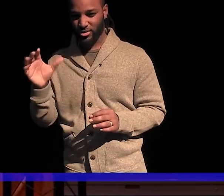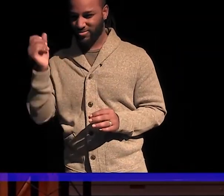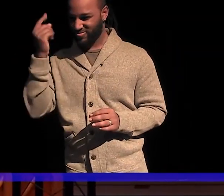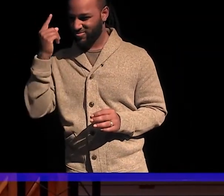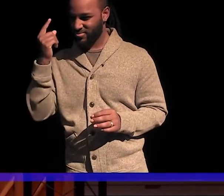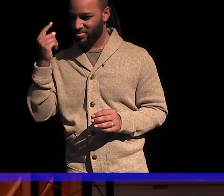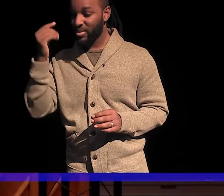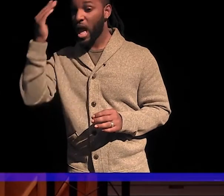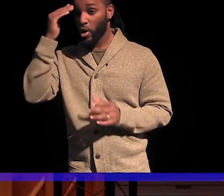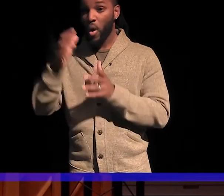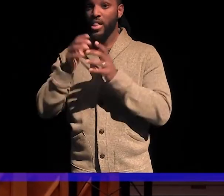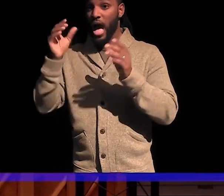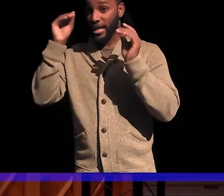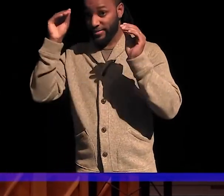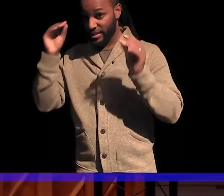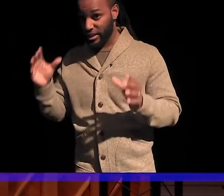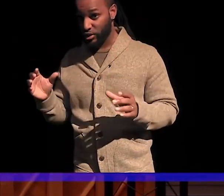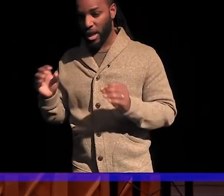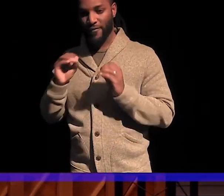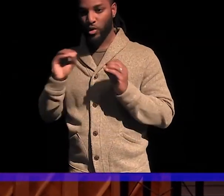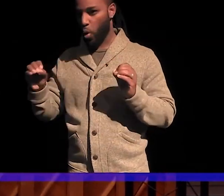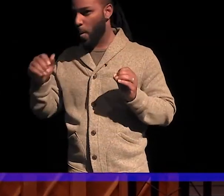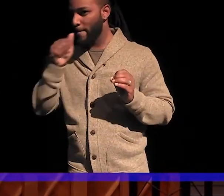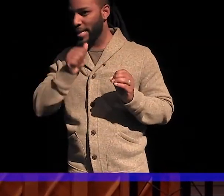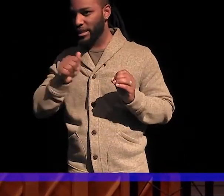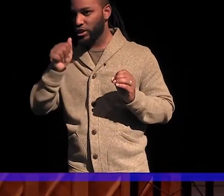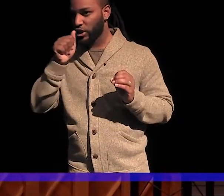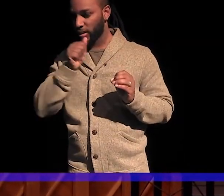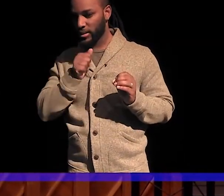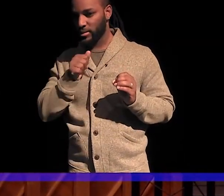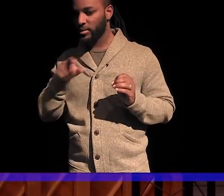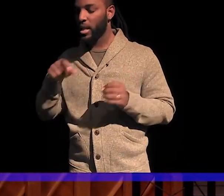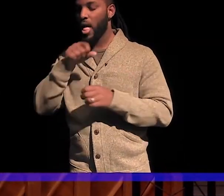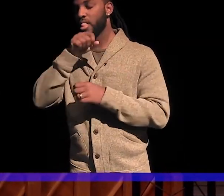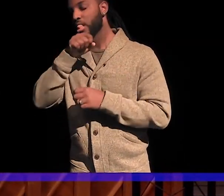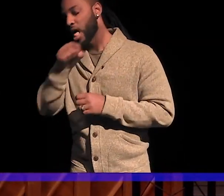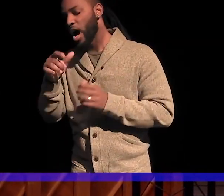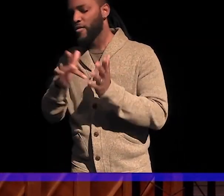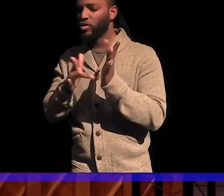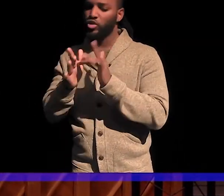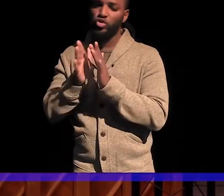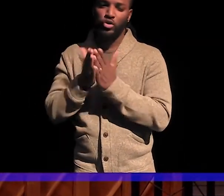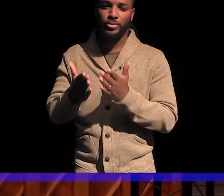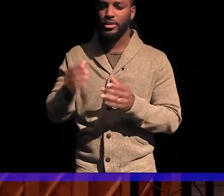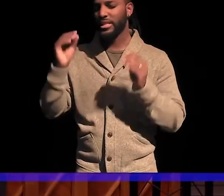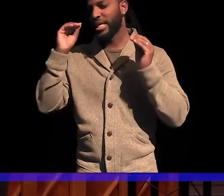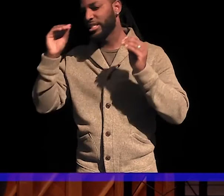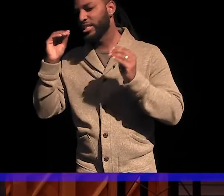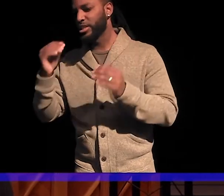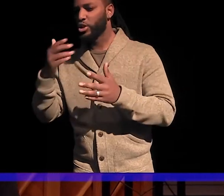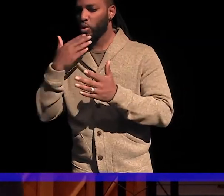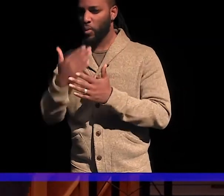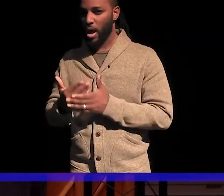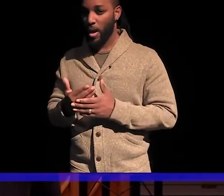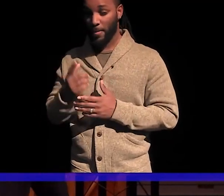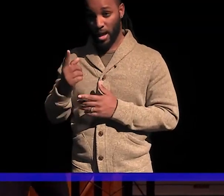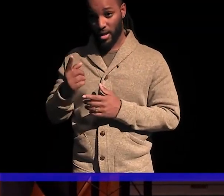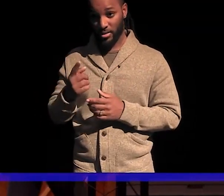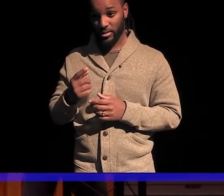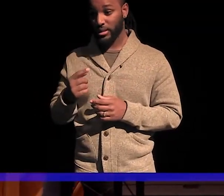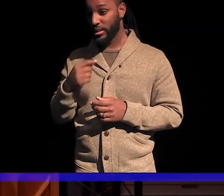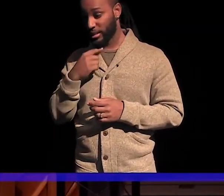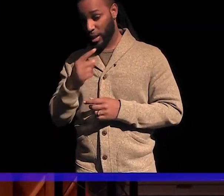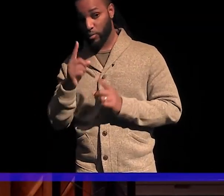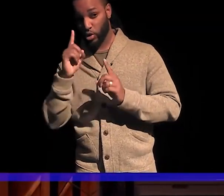know a lot of teachers that have no patience. They love the scripture. They teach it well. But don't tell them to go